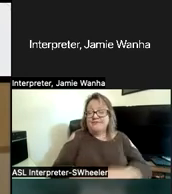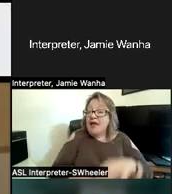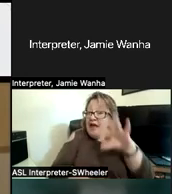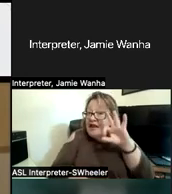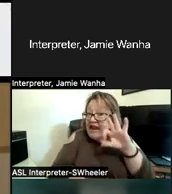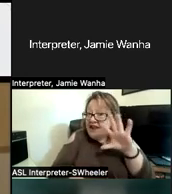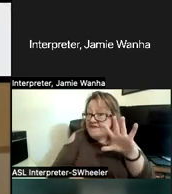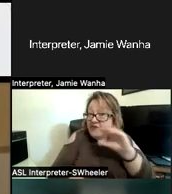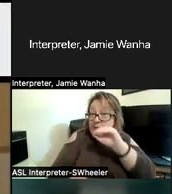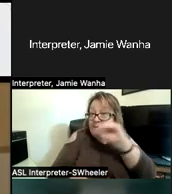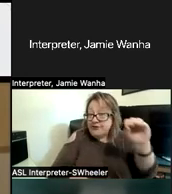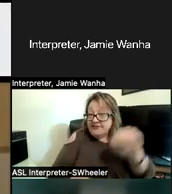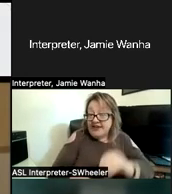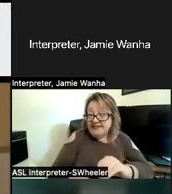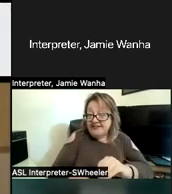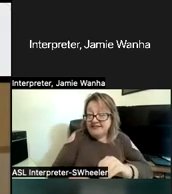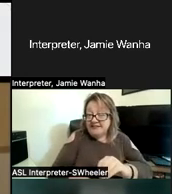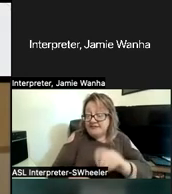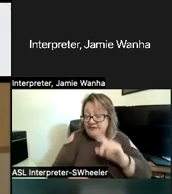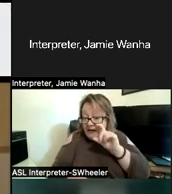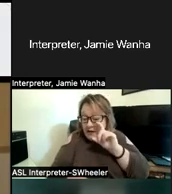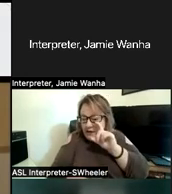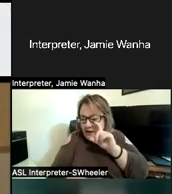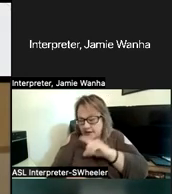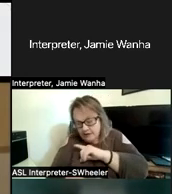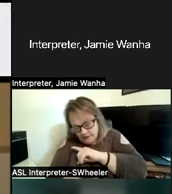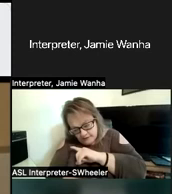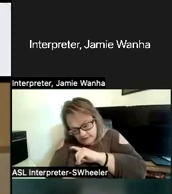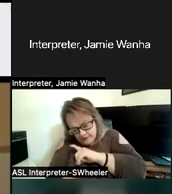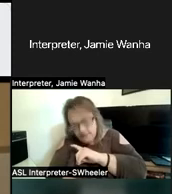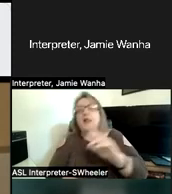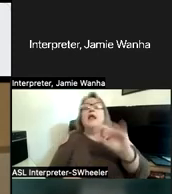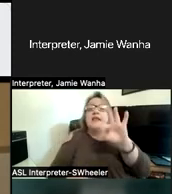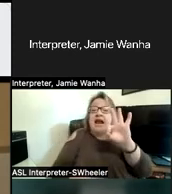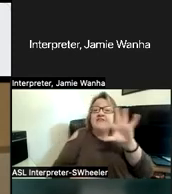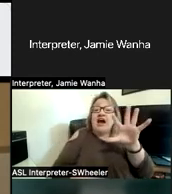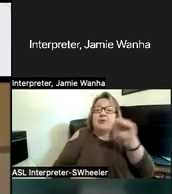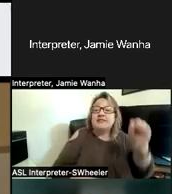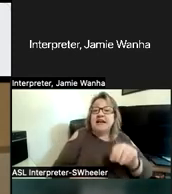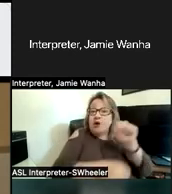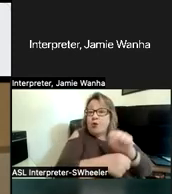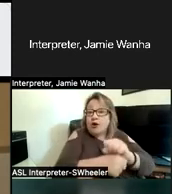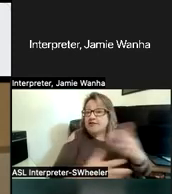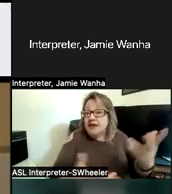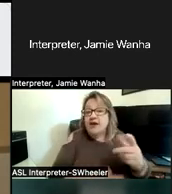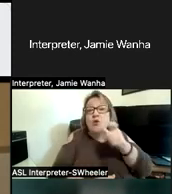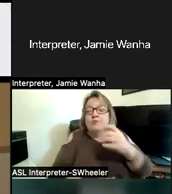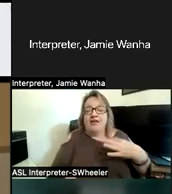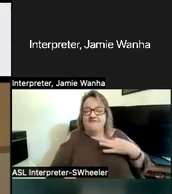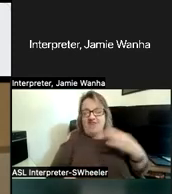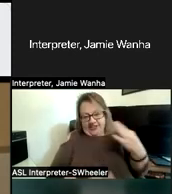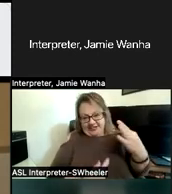disasters are actually carried out by our volunteers. So that's, you can just say that we